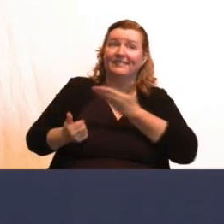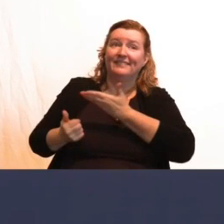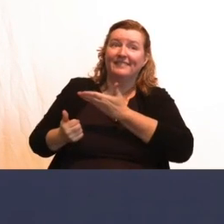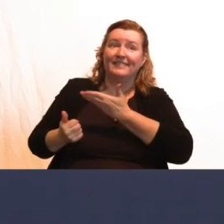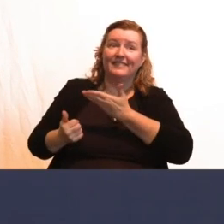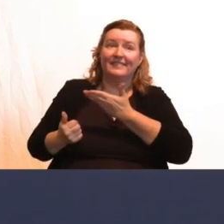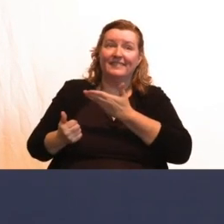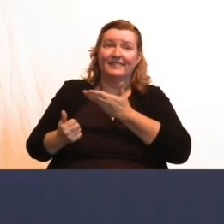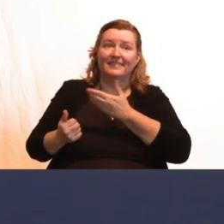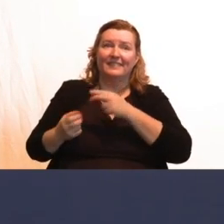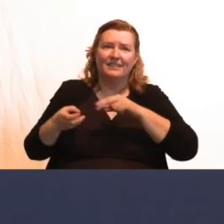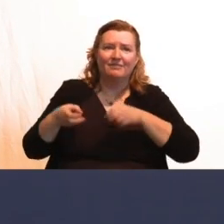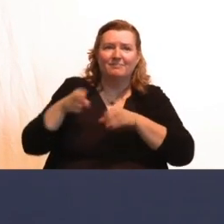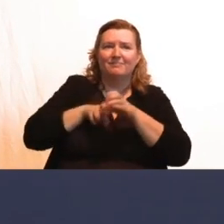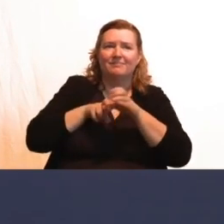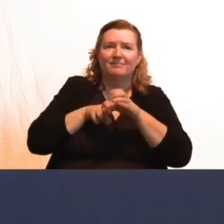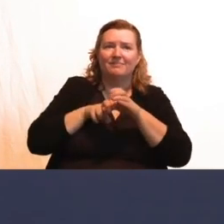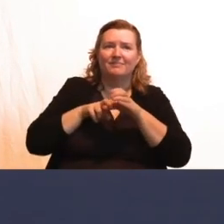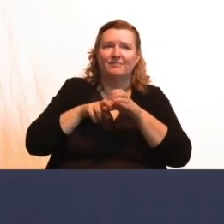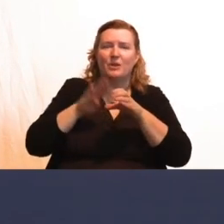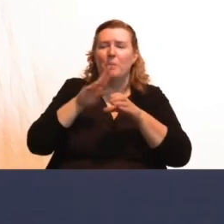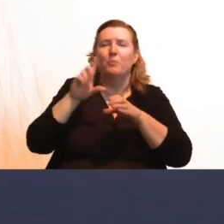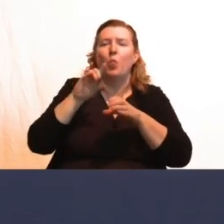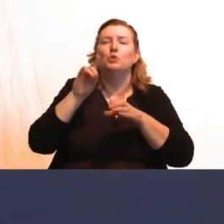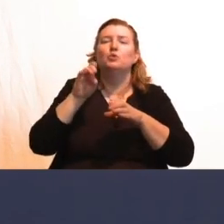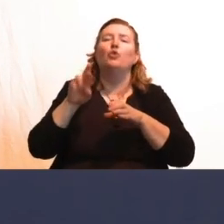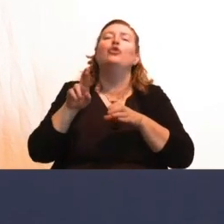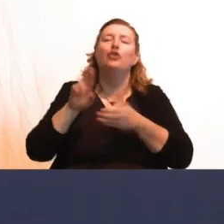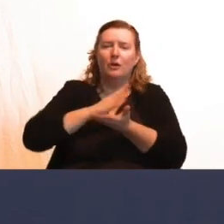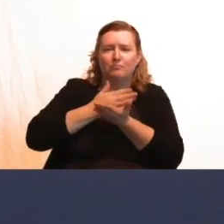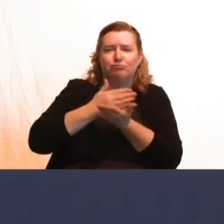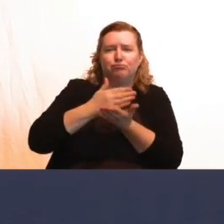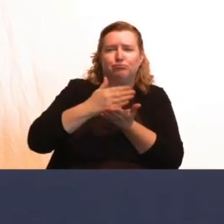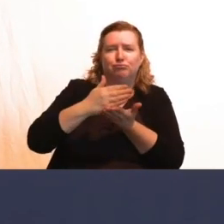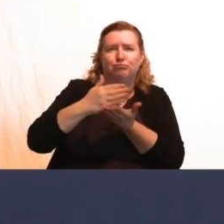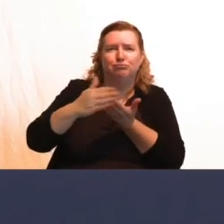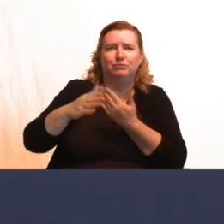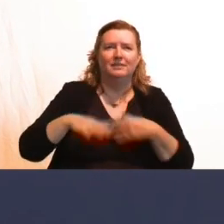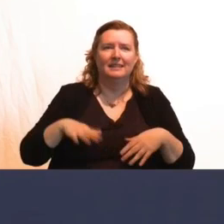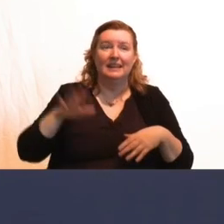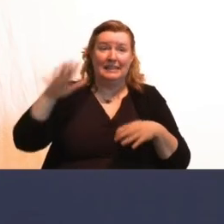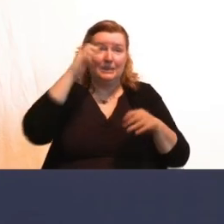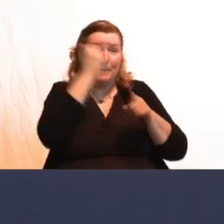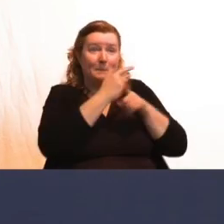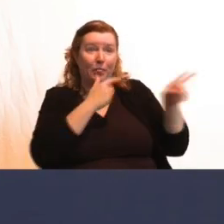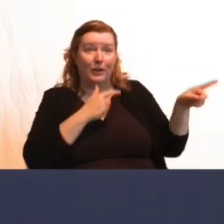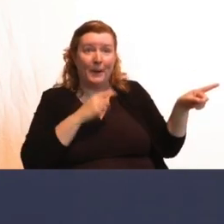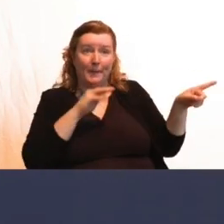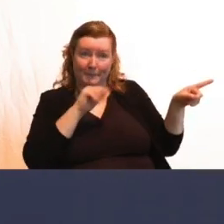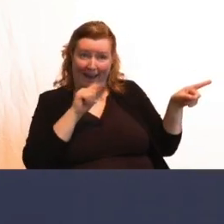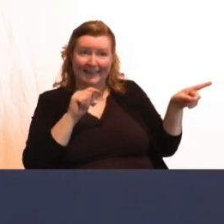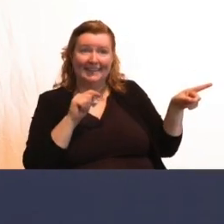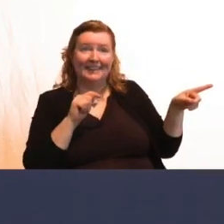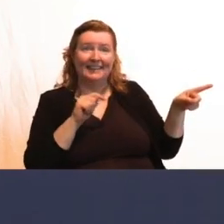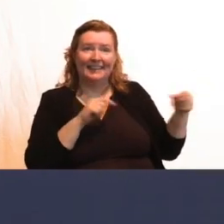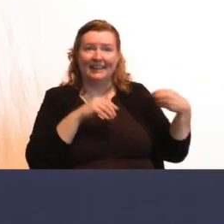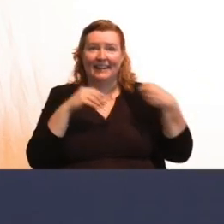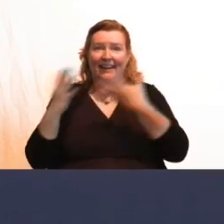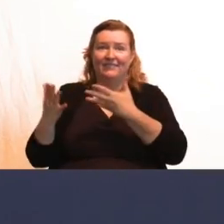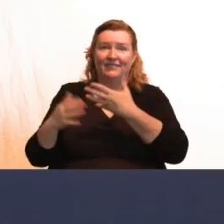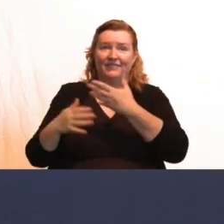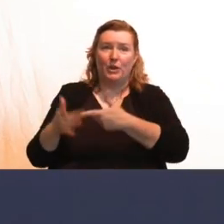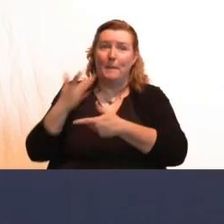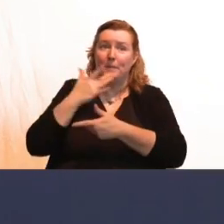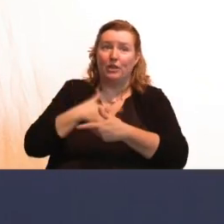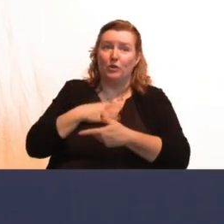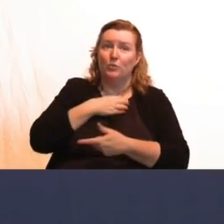that your dream and your birthday wish come true this spring. So you never know. I learn something every day. Pat, what do we have for